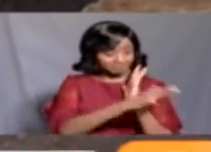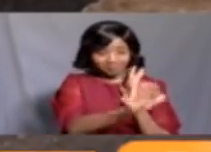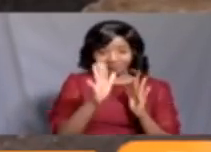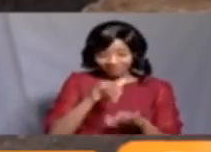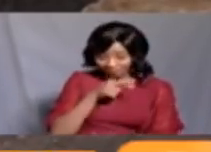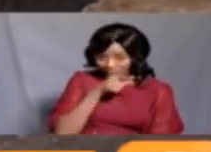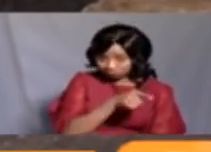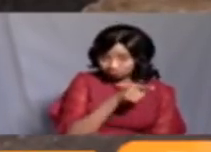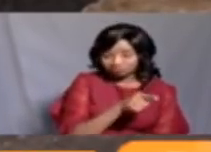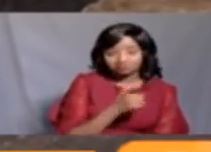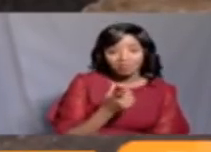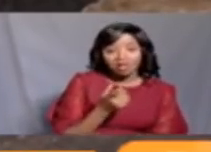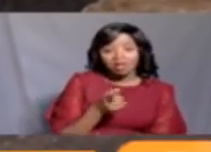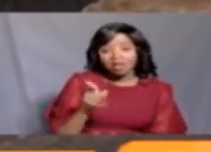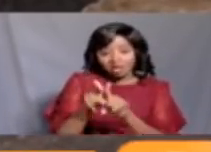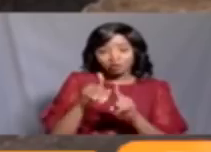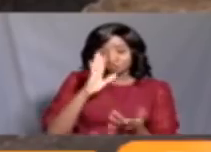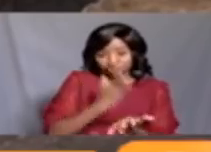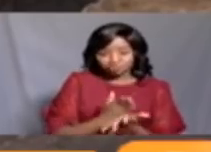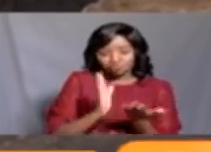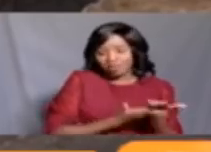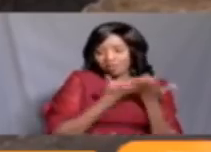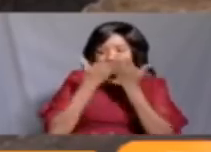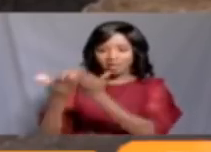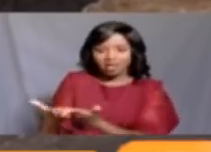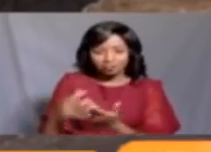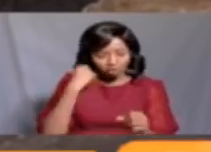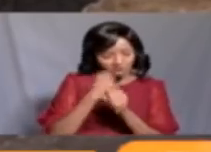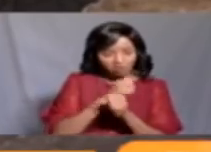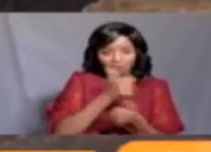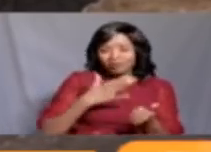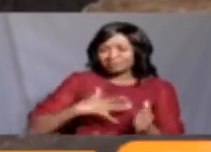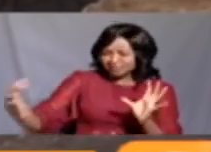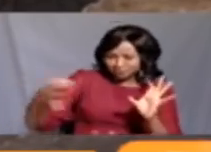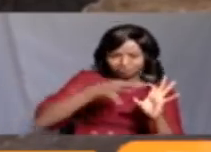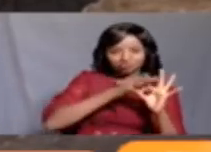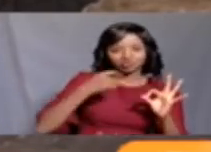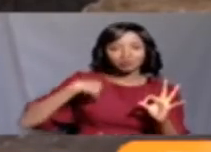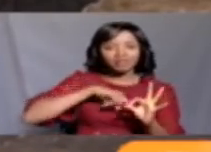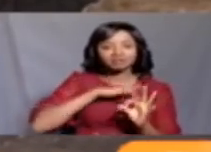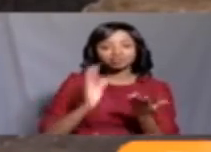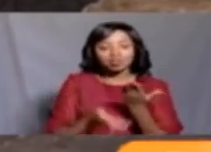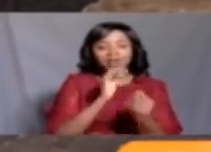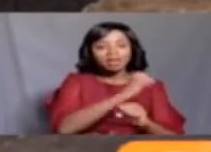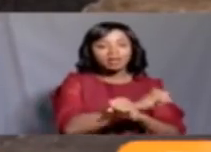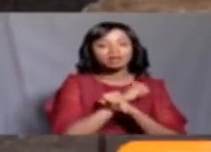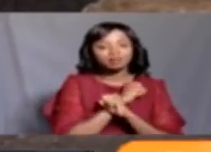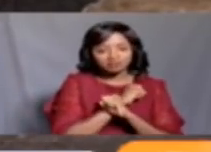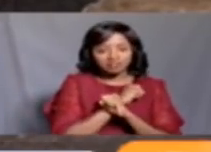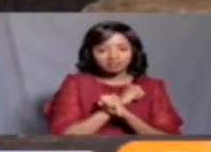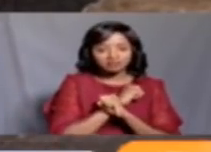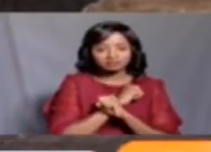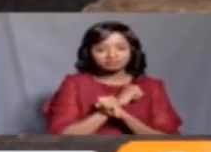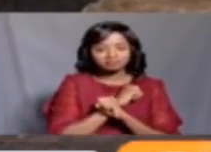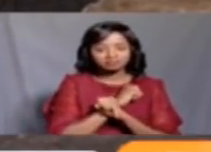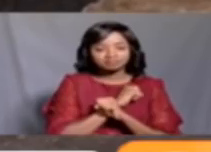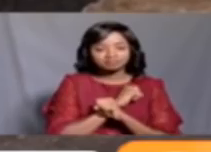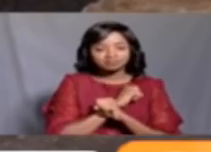this, and it really does work. Why don't you join us in conservation in a really